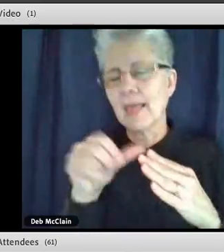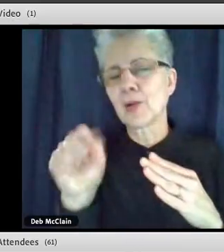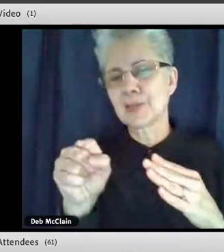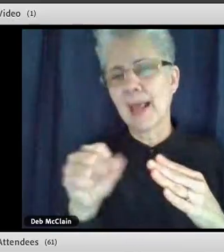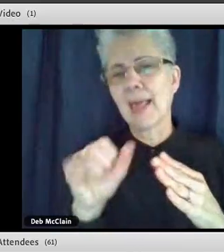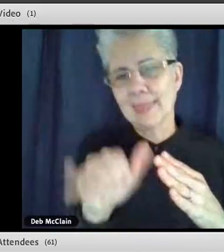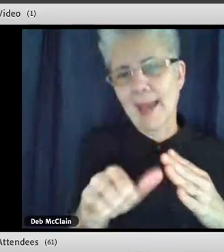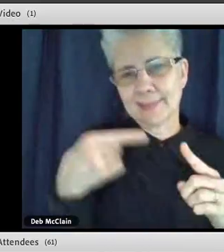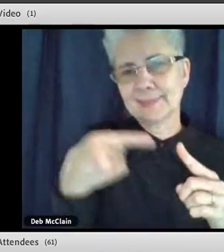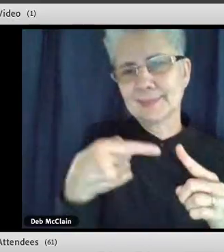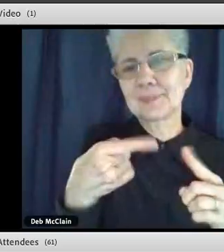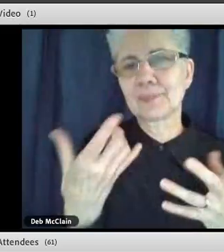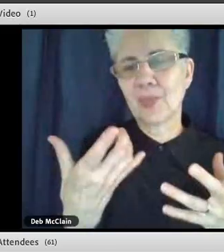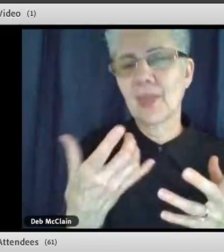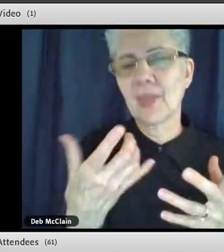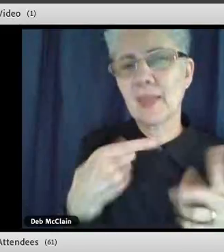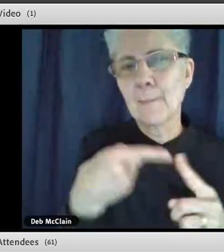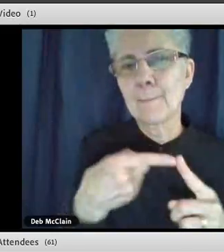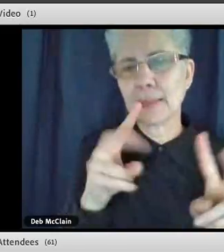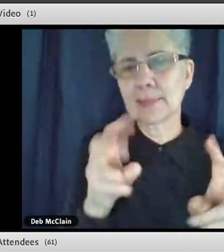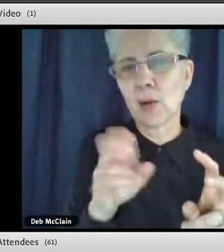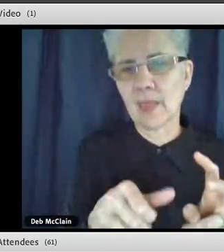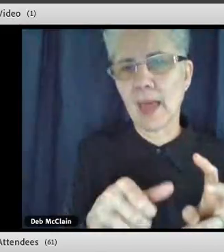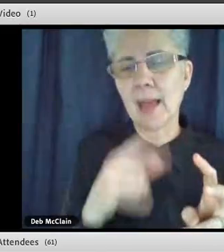or like 5 letters of Cortez. So,